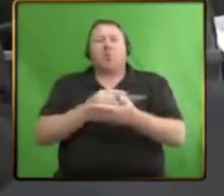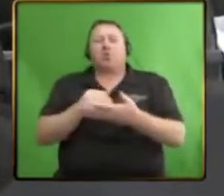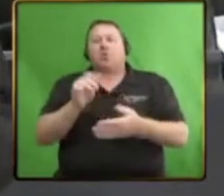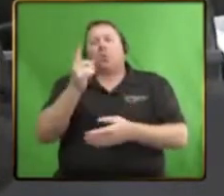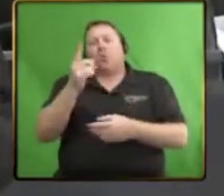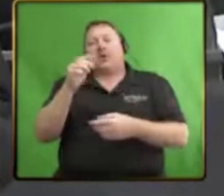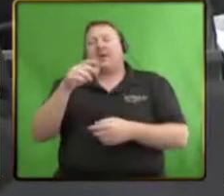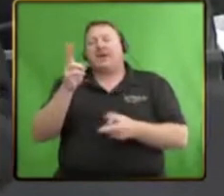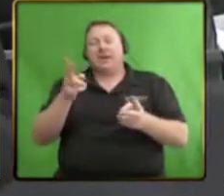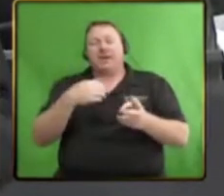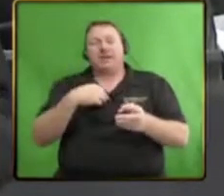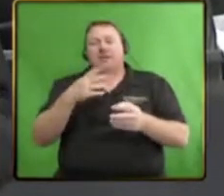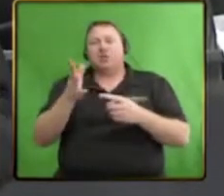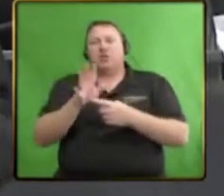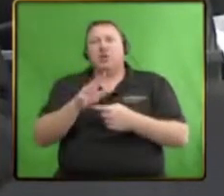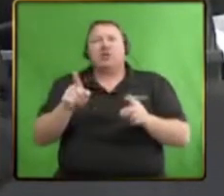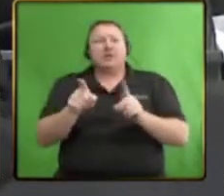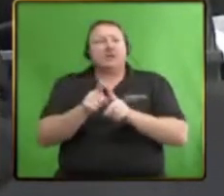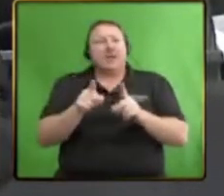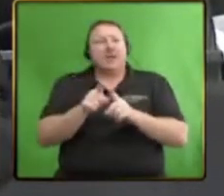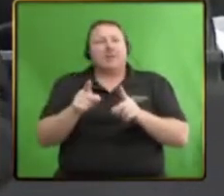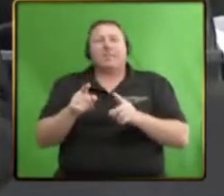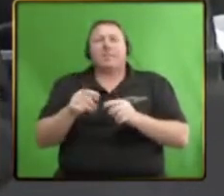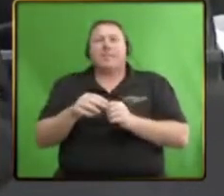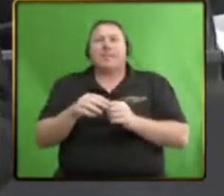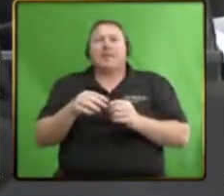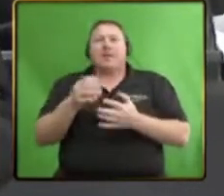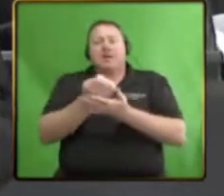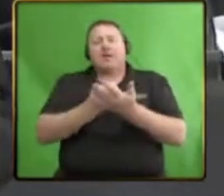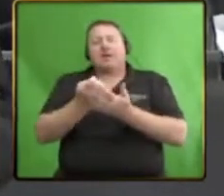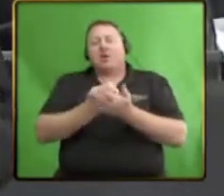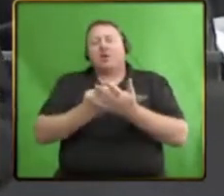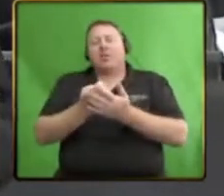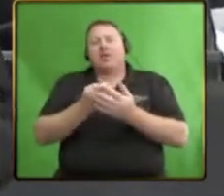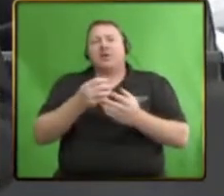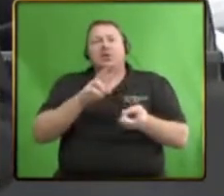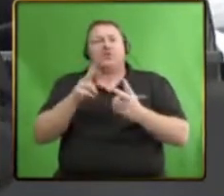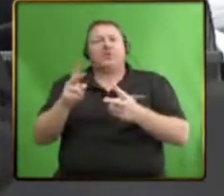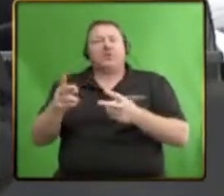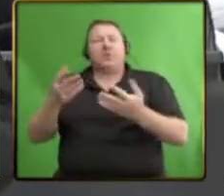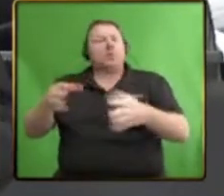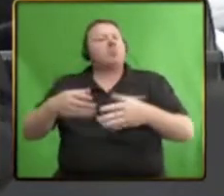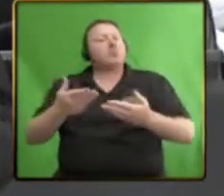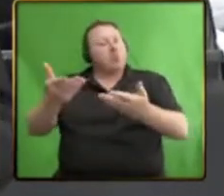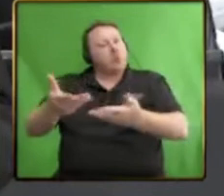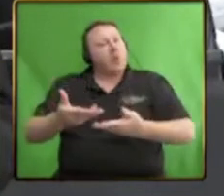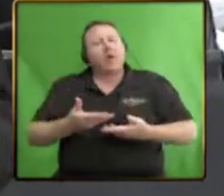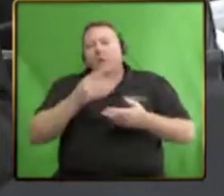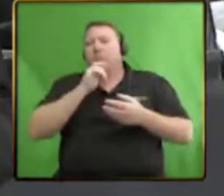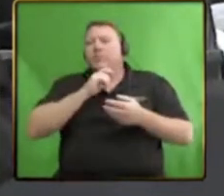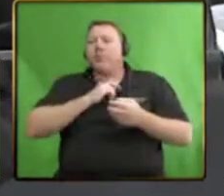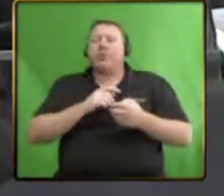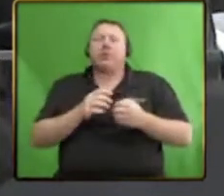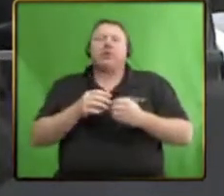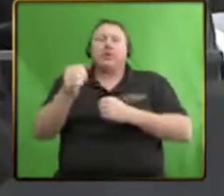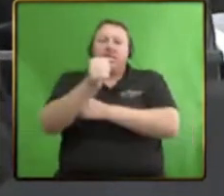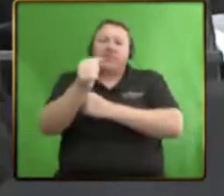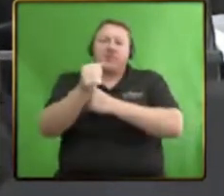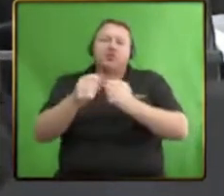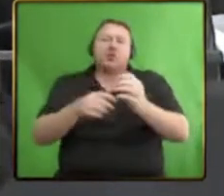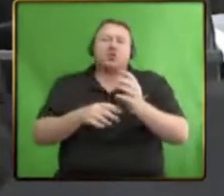welcomes the second wave of structural economic reforms, which include focusing on infrastructure development, improving